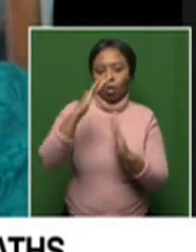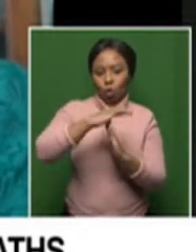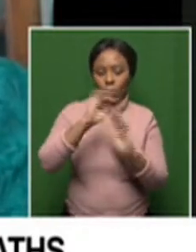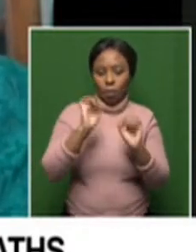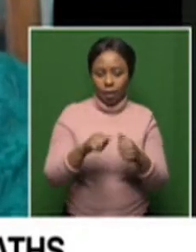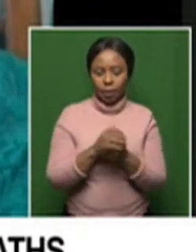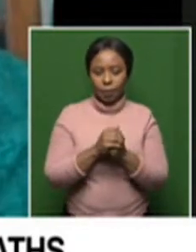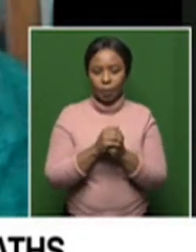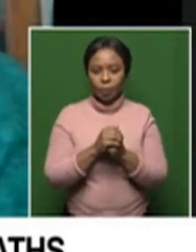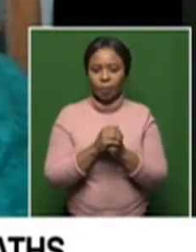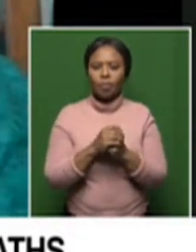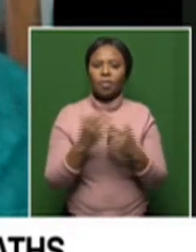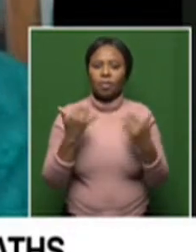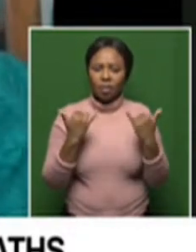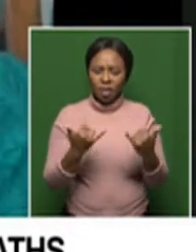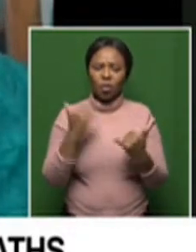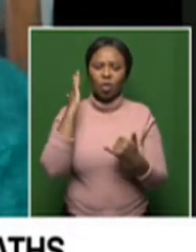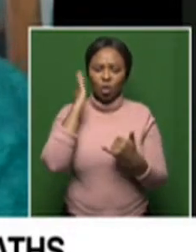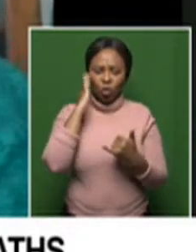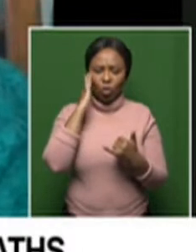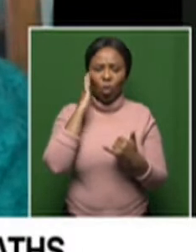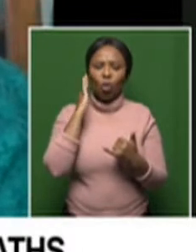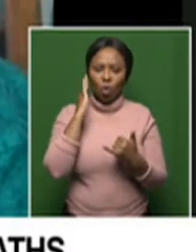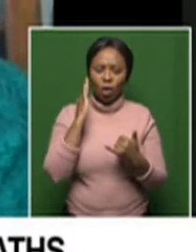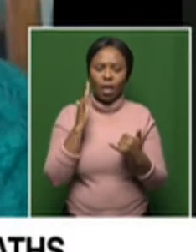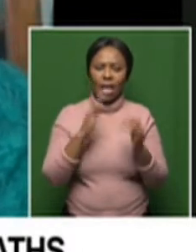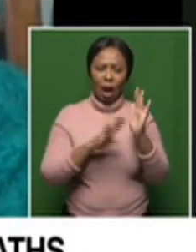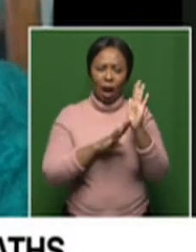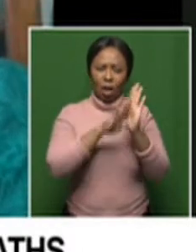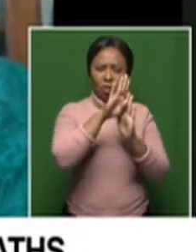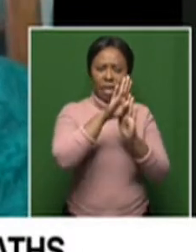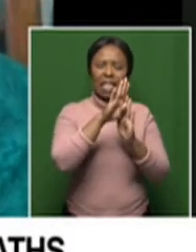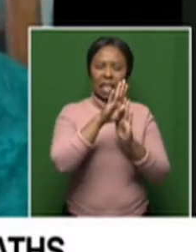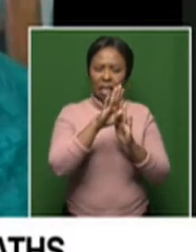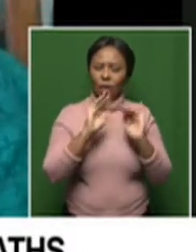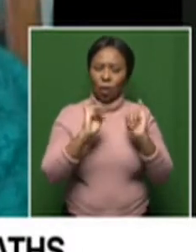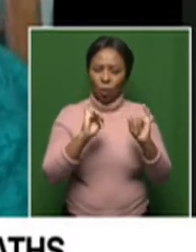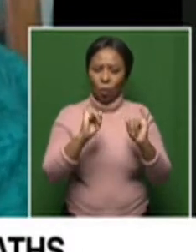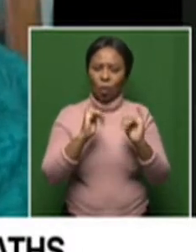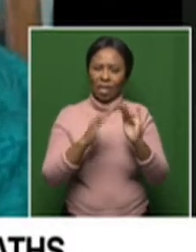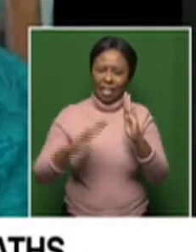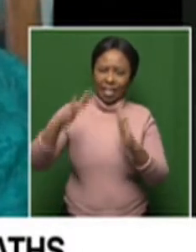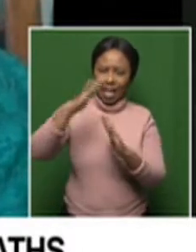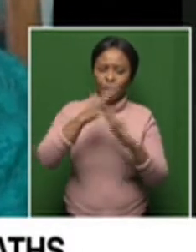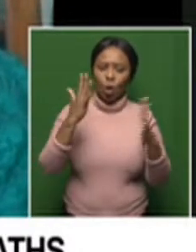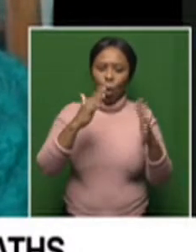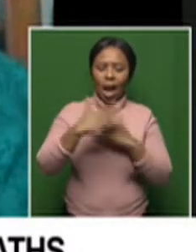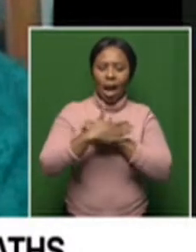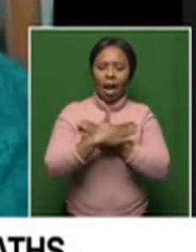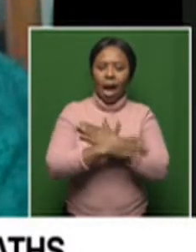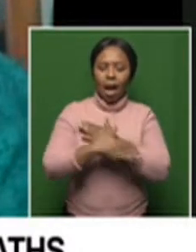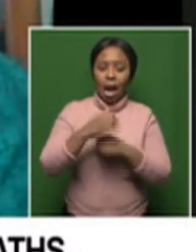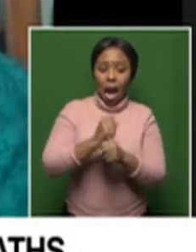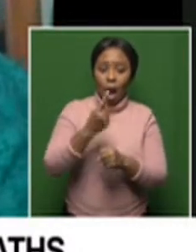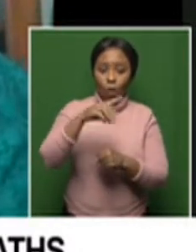We know that the current wave is largely driven by the surge in Gauteng. Yesterday, the province recorded